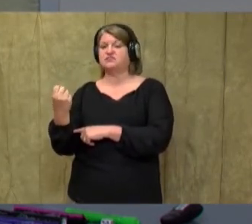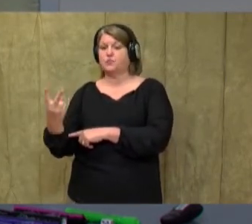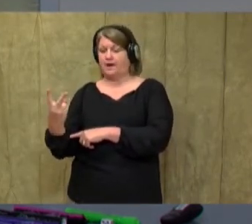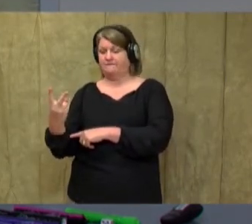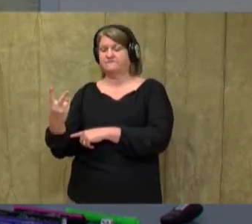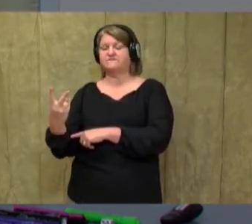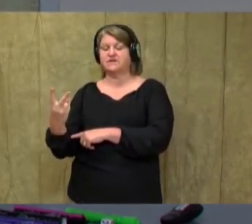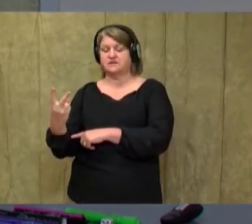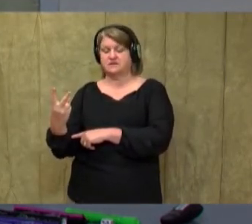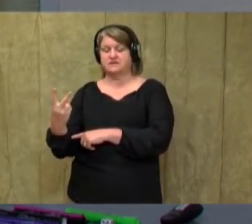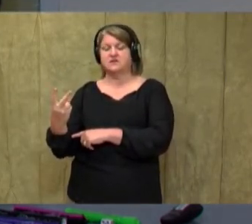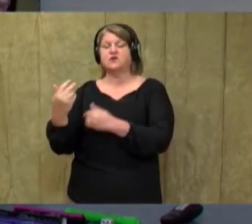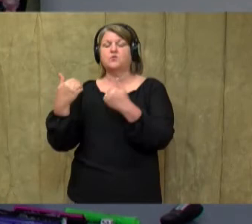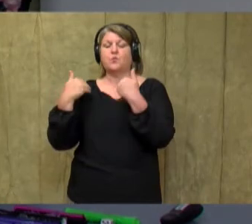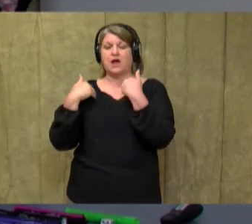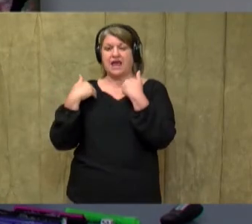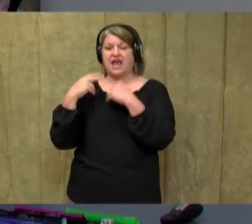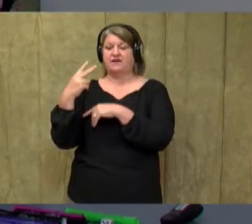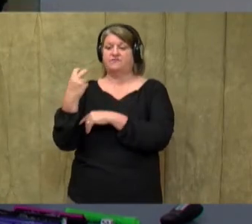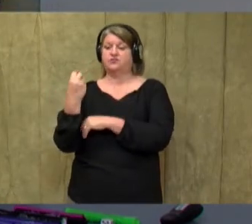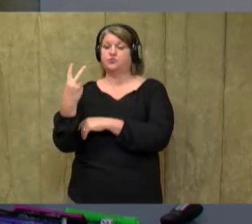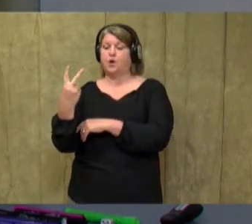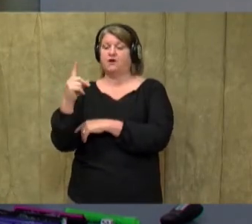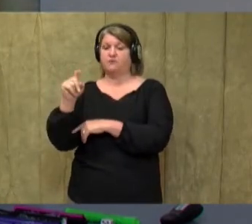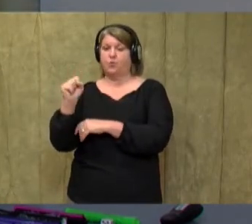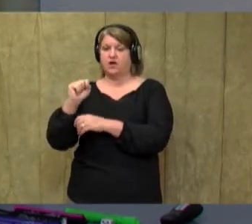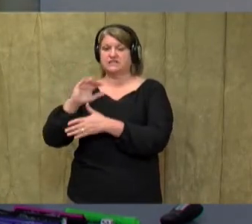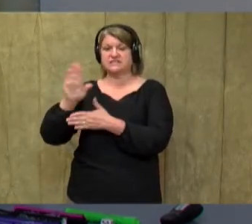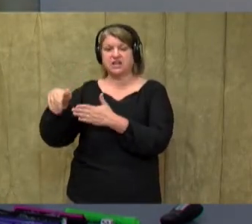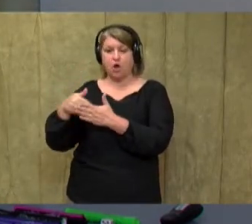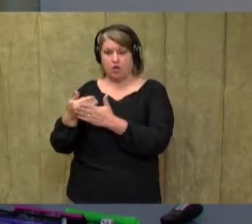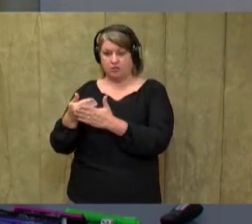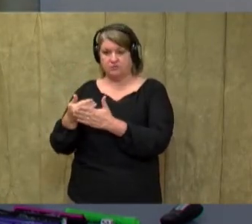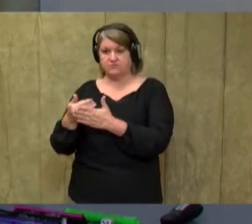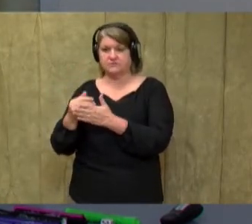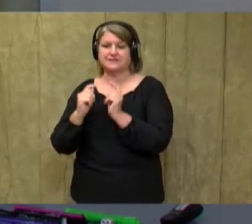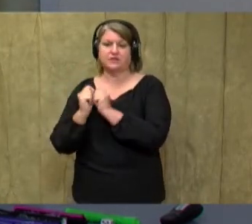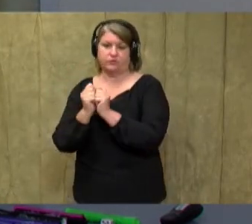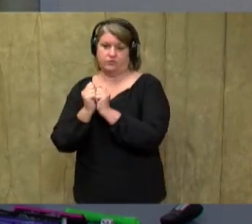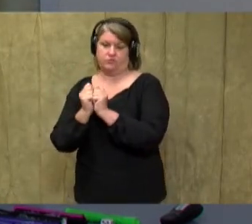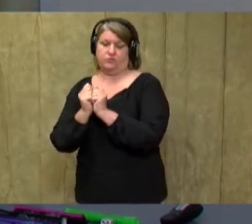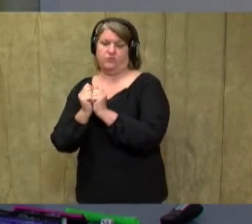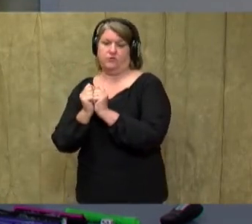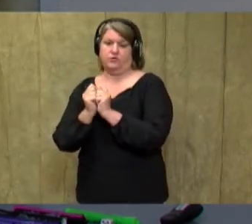1, 2, 3, 4, 5, 6, 7, 8, 9, 10, 11, 12. We had 12 ones in all, so that gives us a